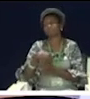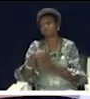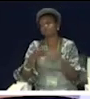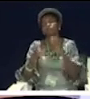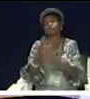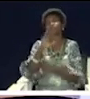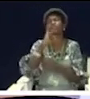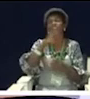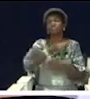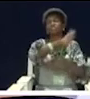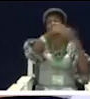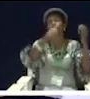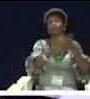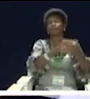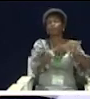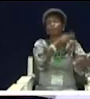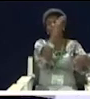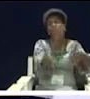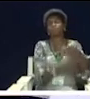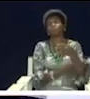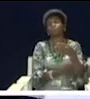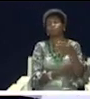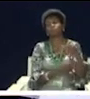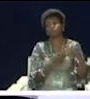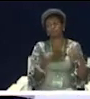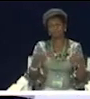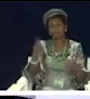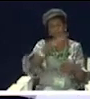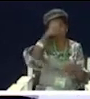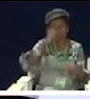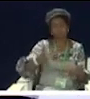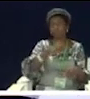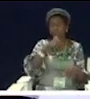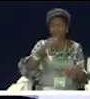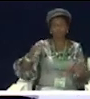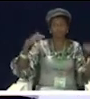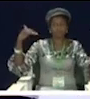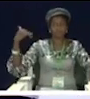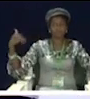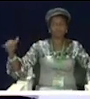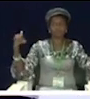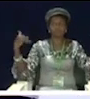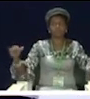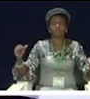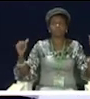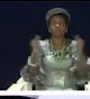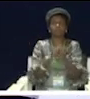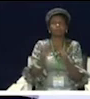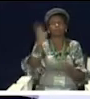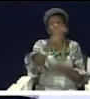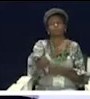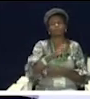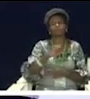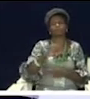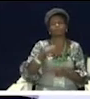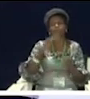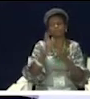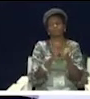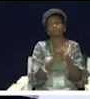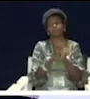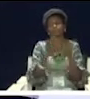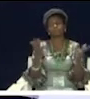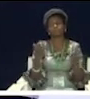God is the Almighty. And you must not mess around with Him. And the Bible made